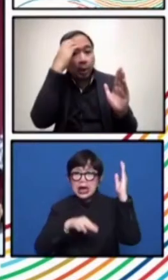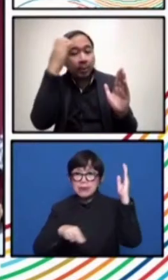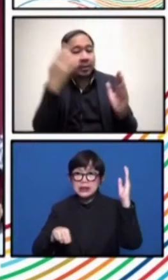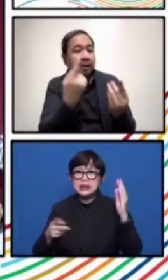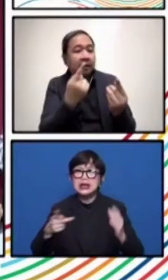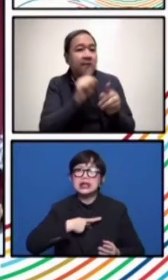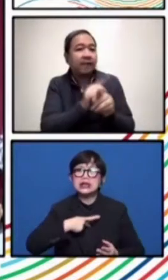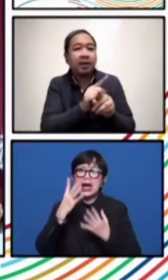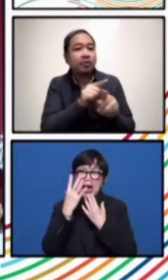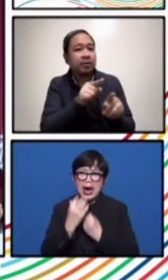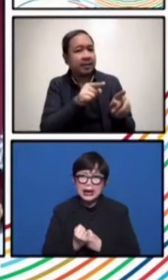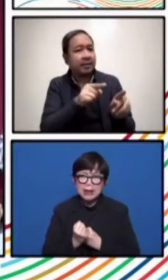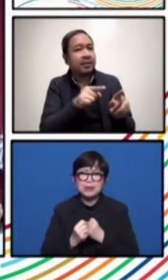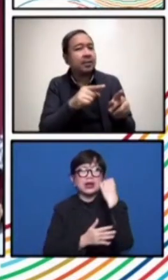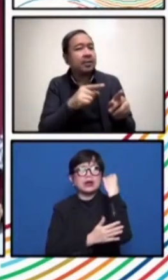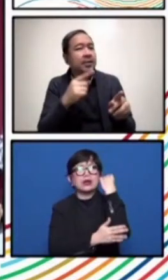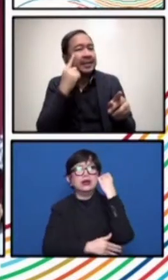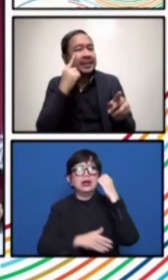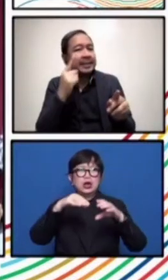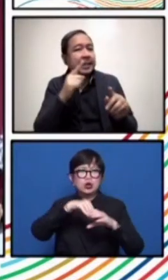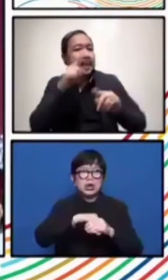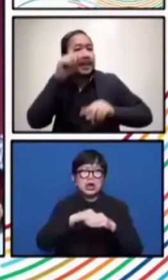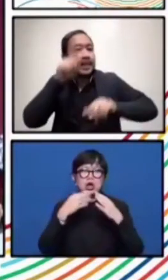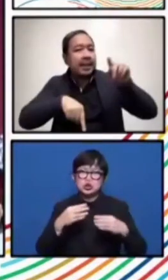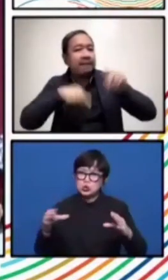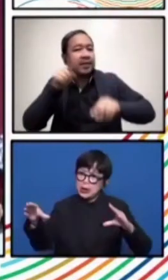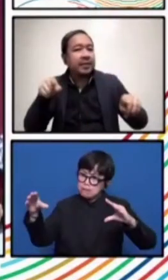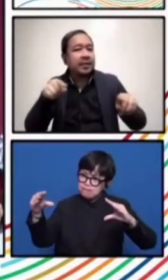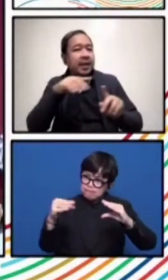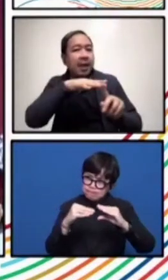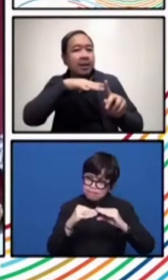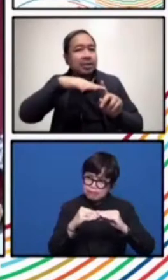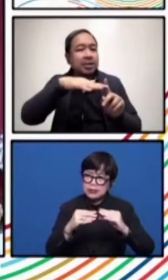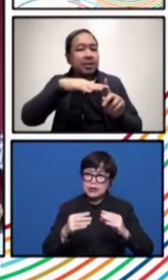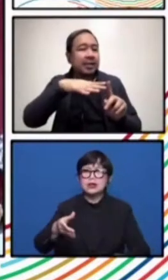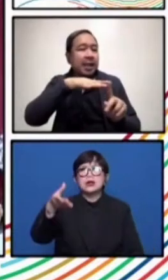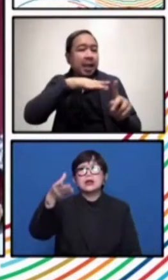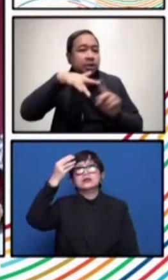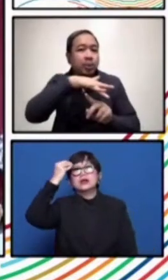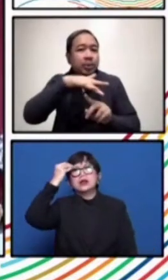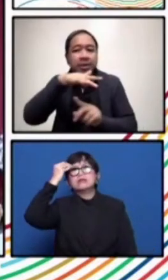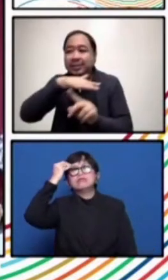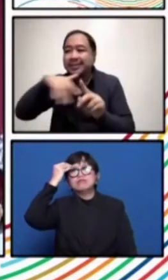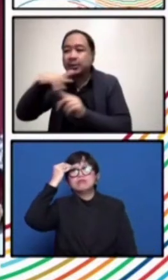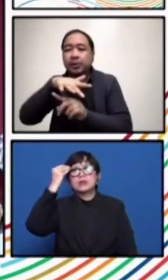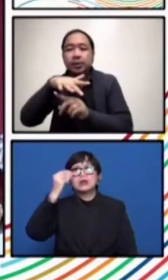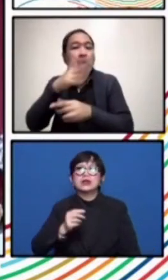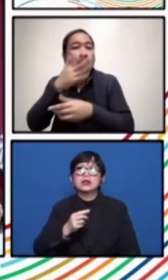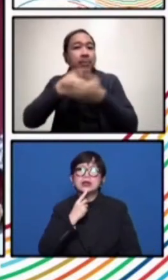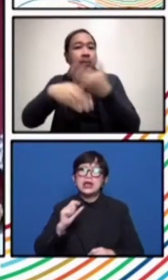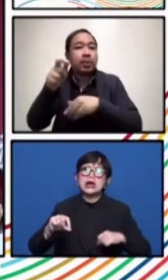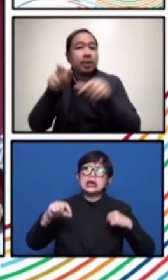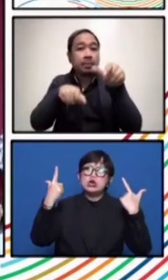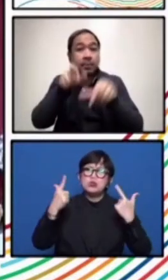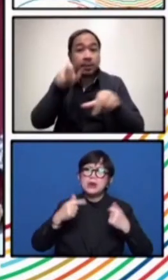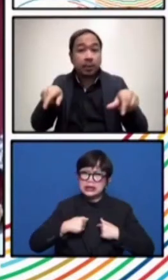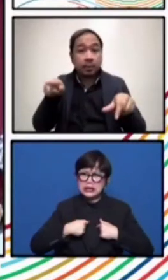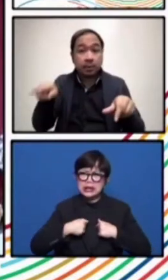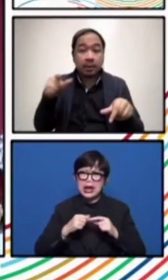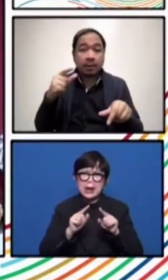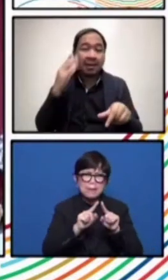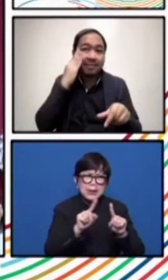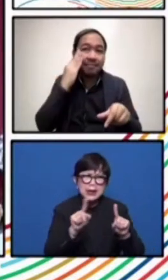are concerned about different conditions faced by persons with disabilities were subject to multiple